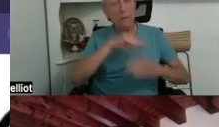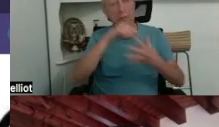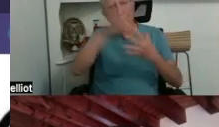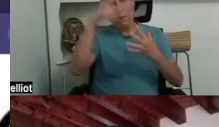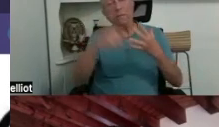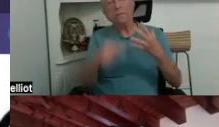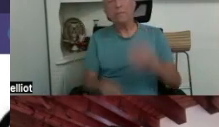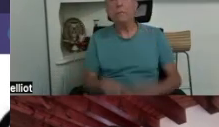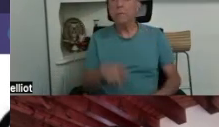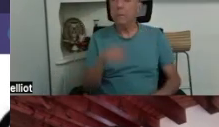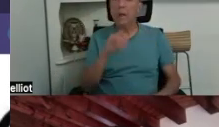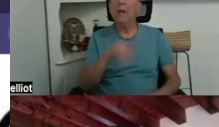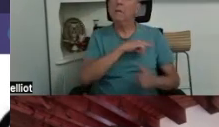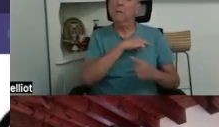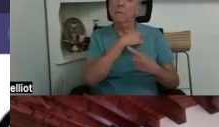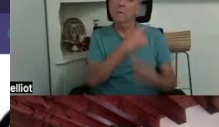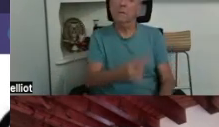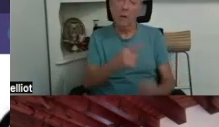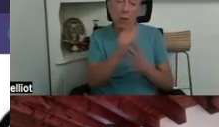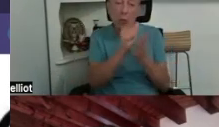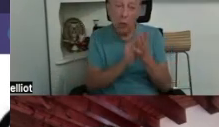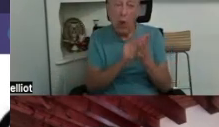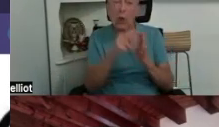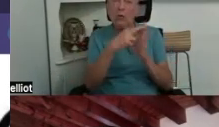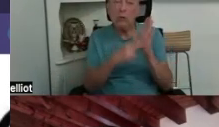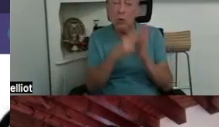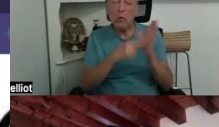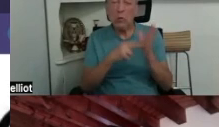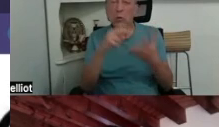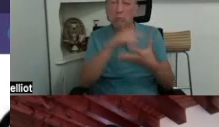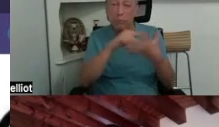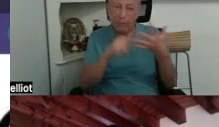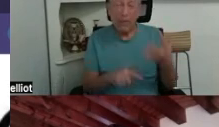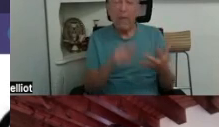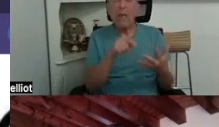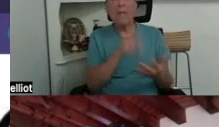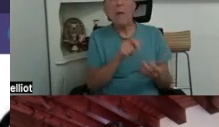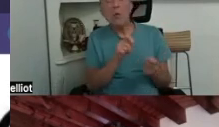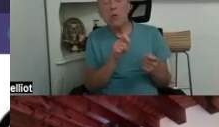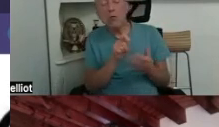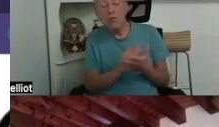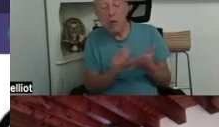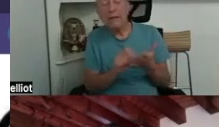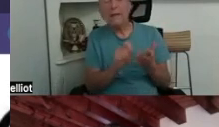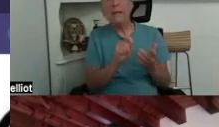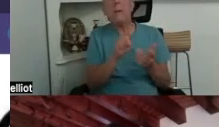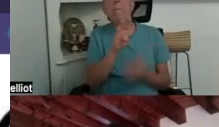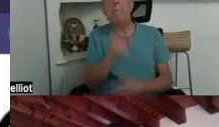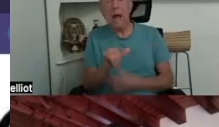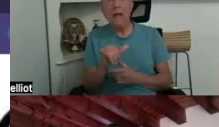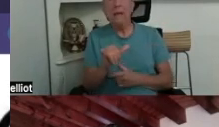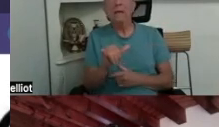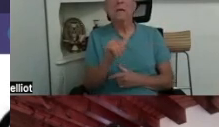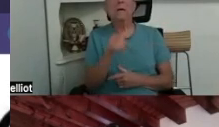these regulations and a lot of these laws have been written and co-written by large